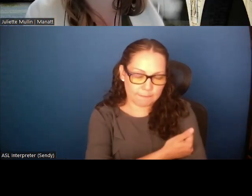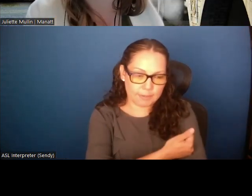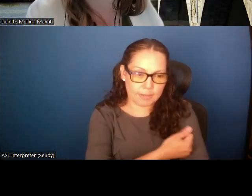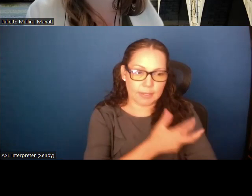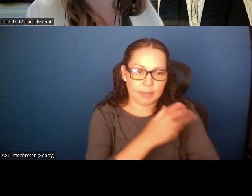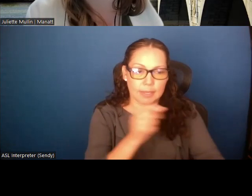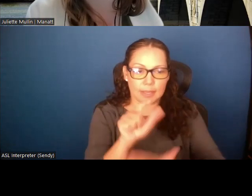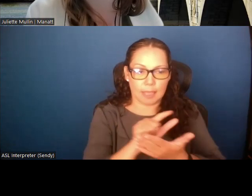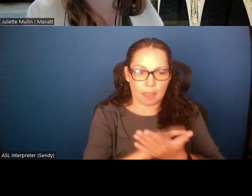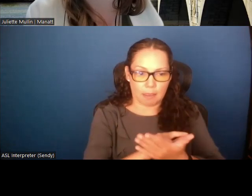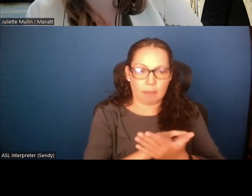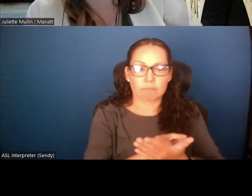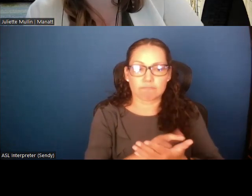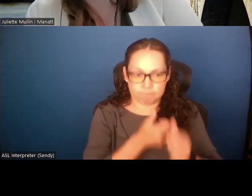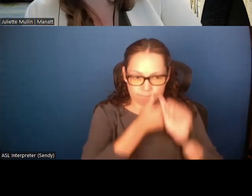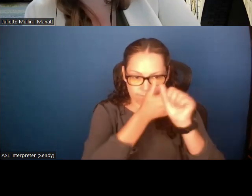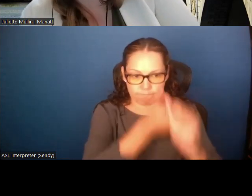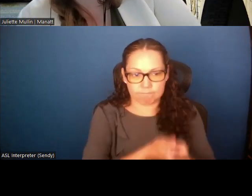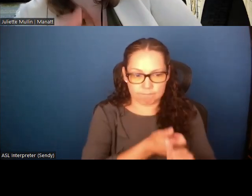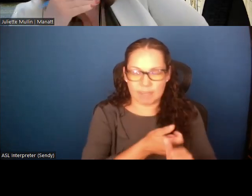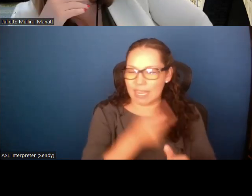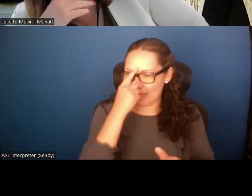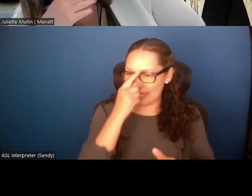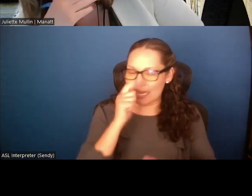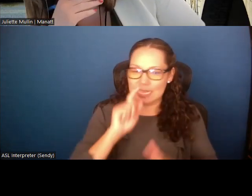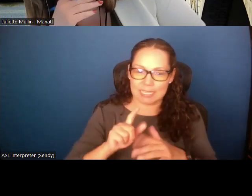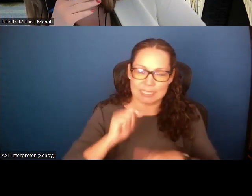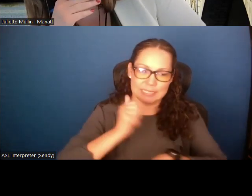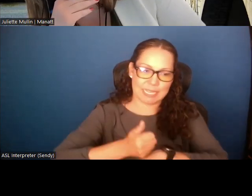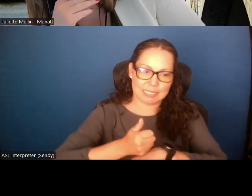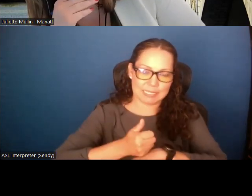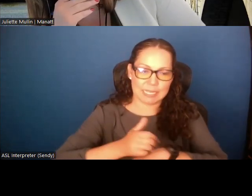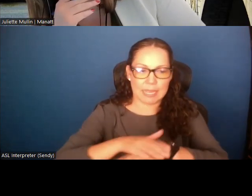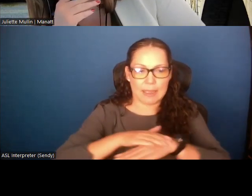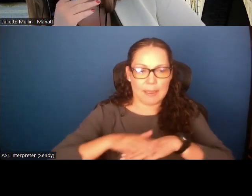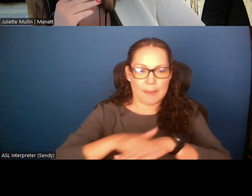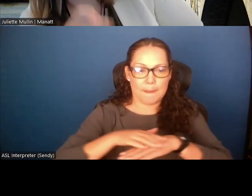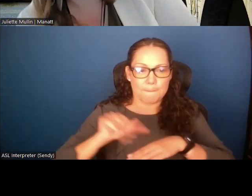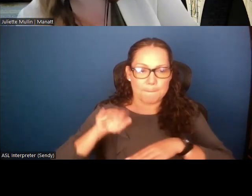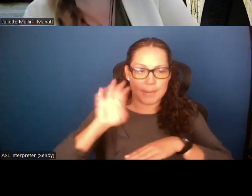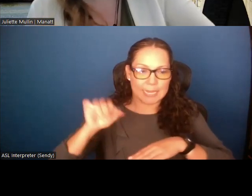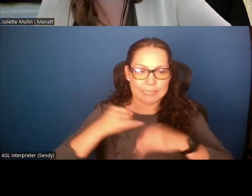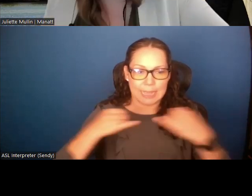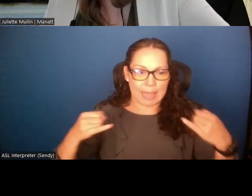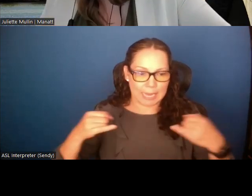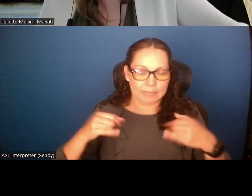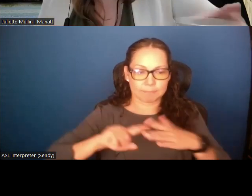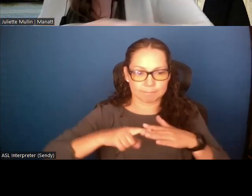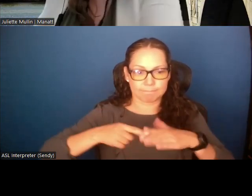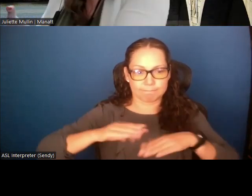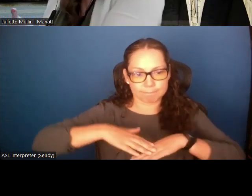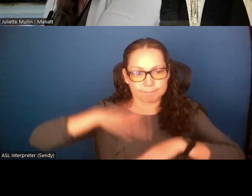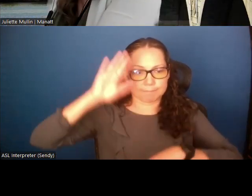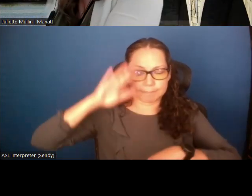law applies, I think that would set the baseline. And I think it is coming at it from a completely different perspective, kind of to